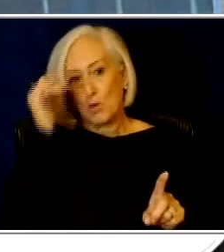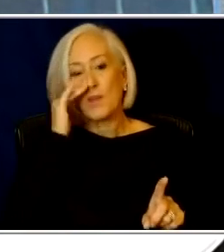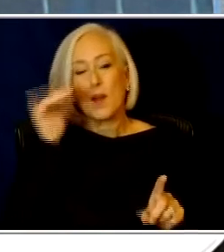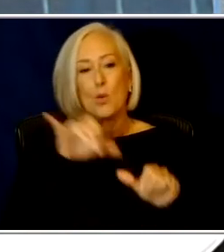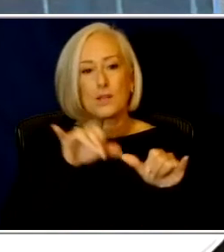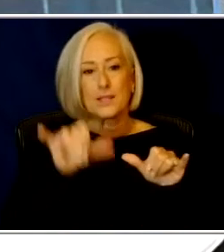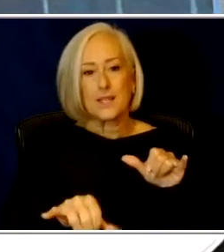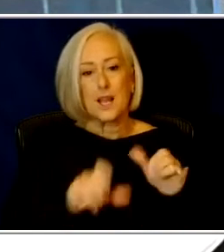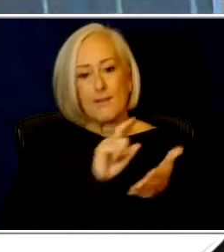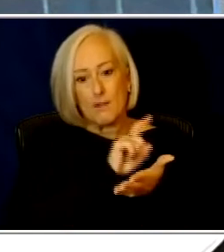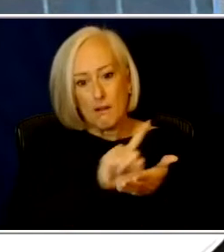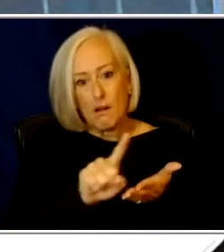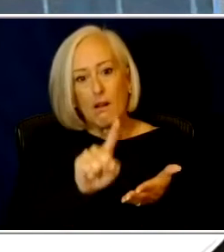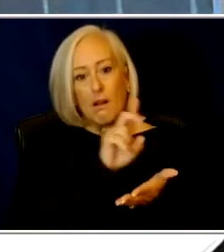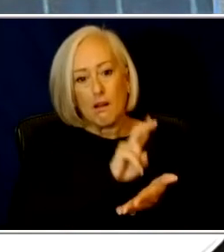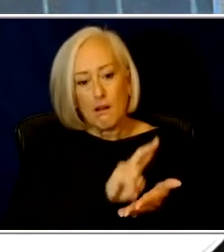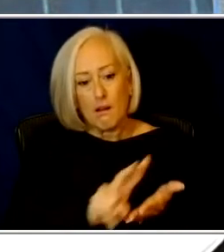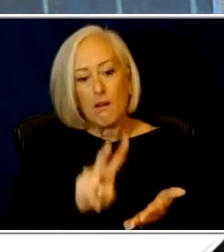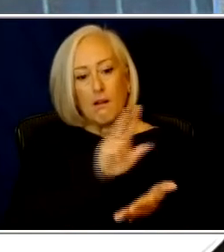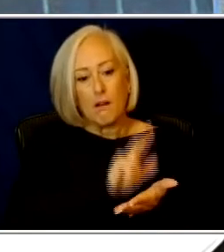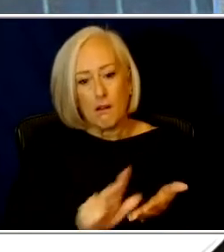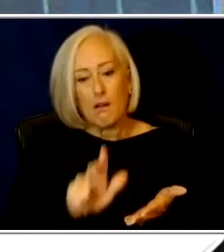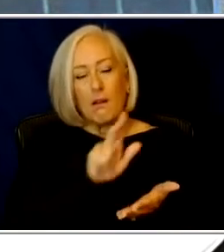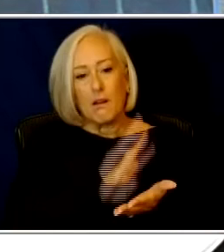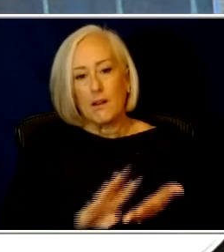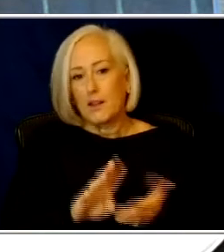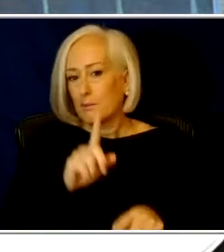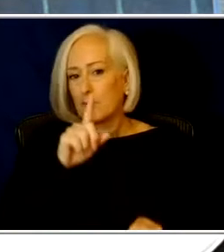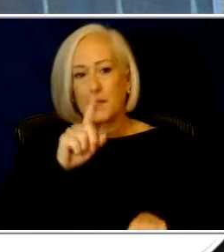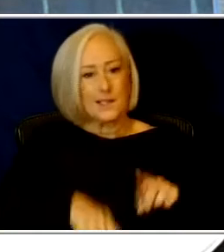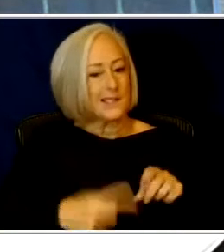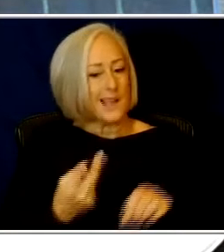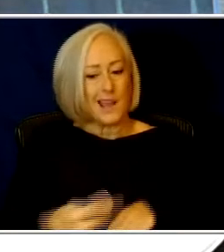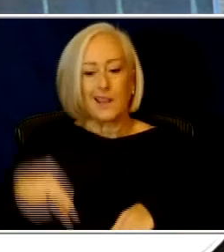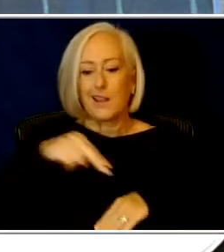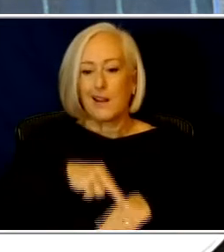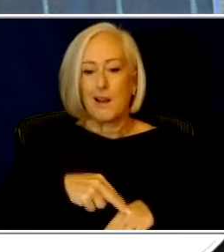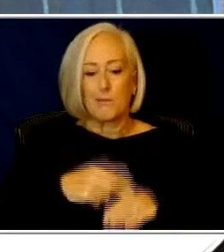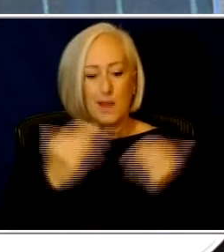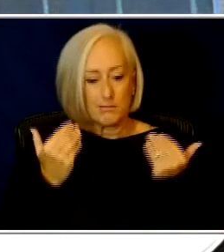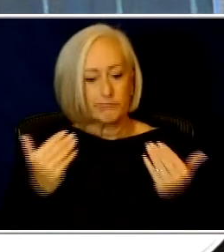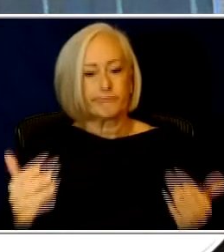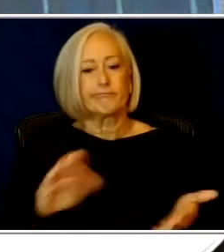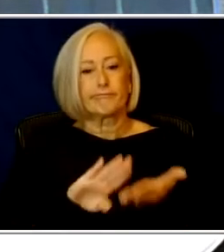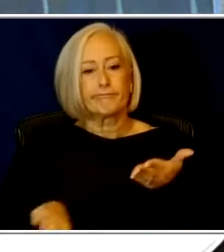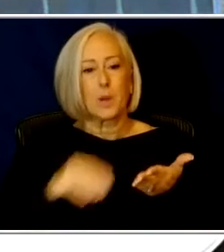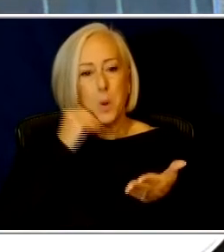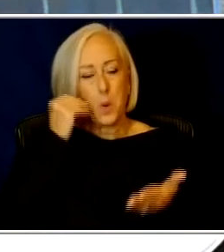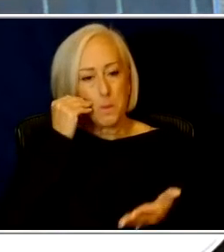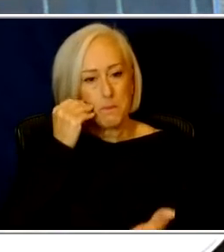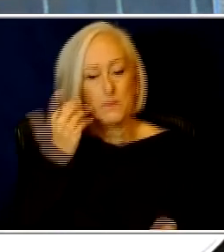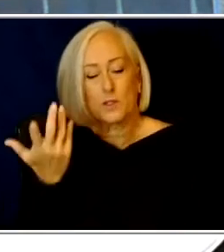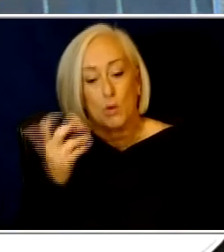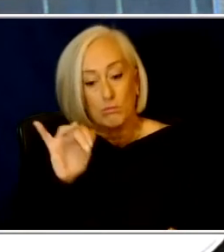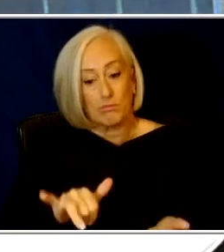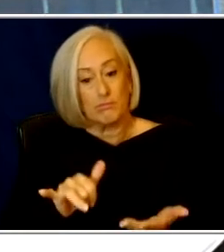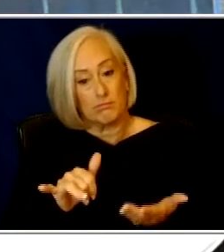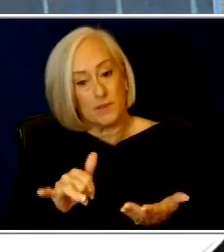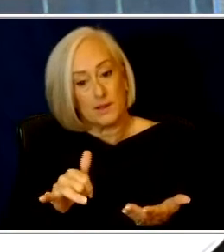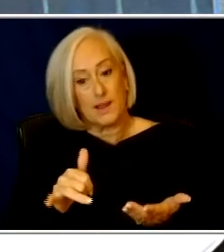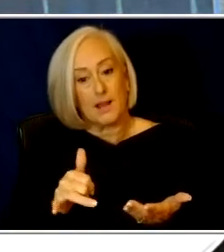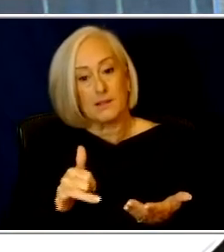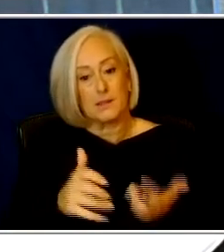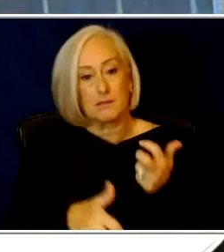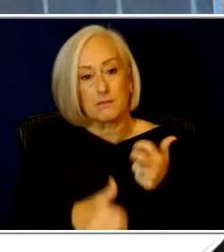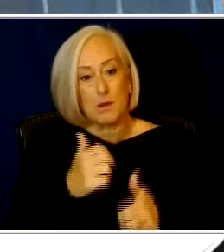weeks because they're just not able to get up and get going. And so that does play a role, but otherwise, they can be a